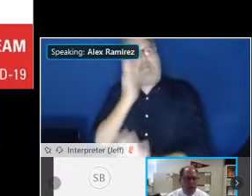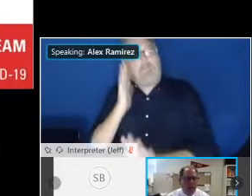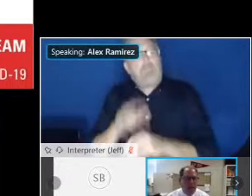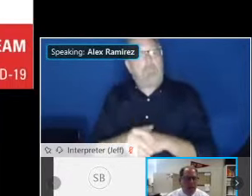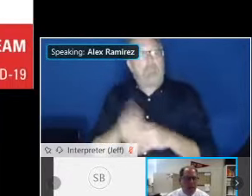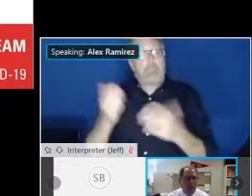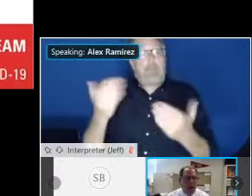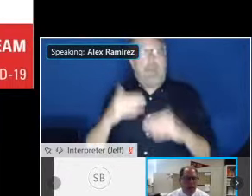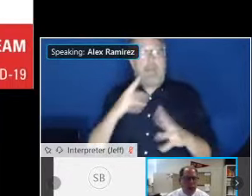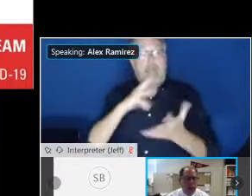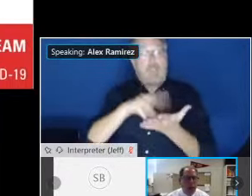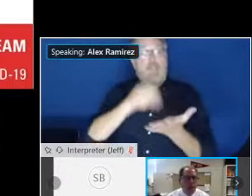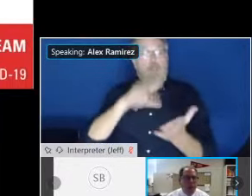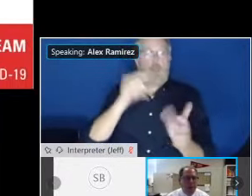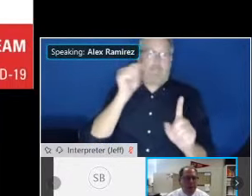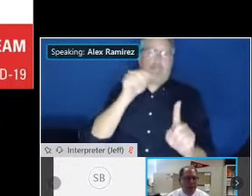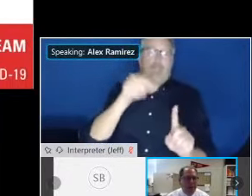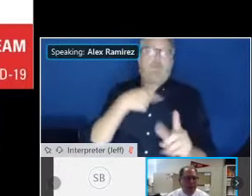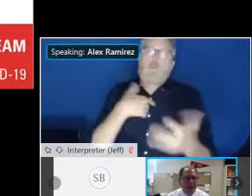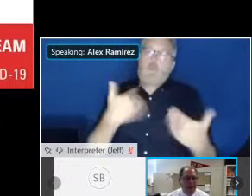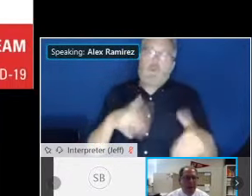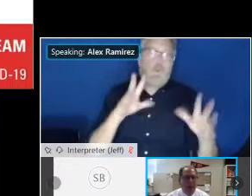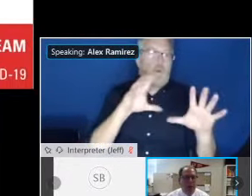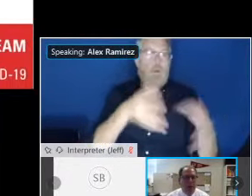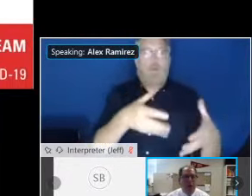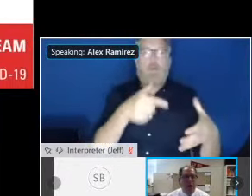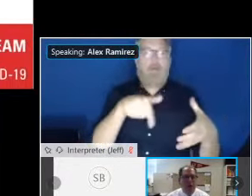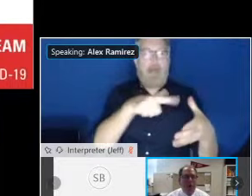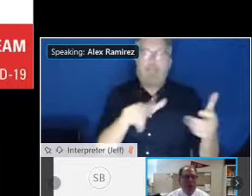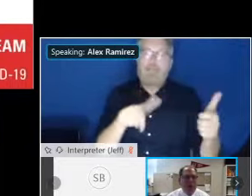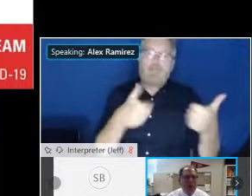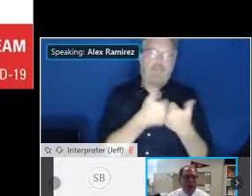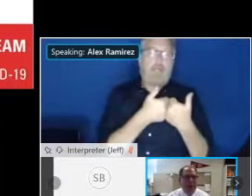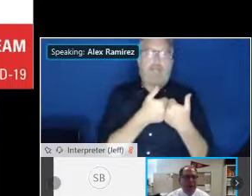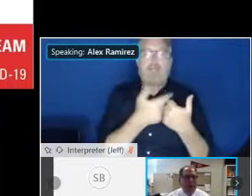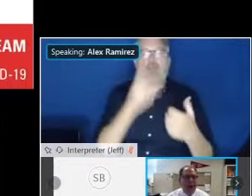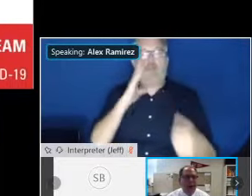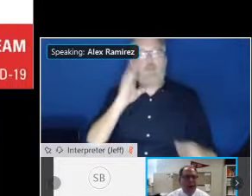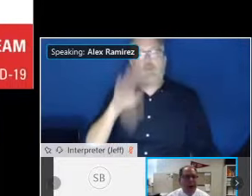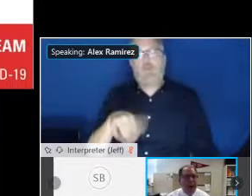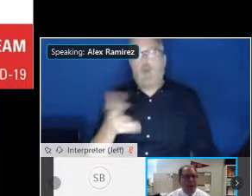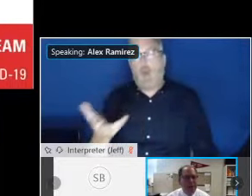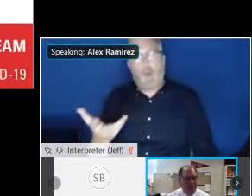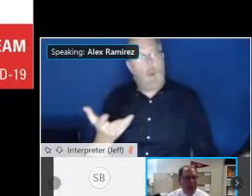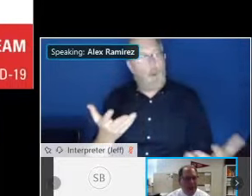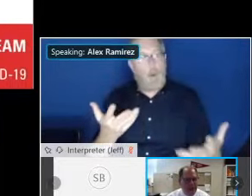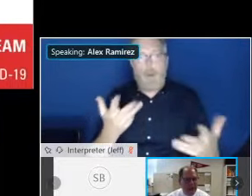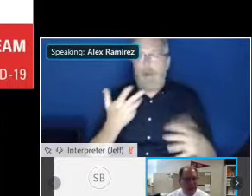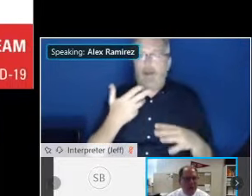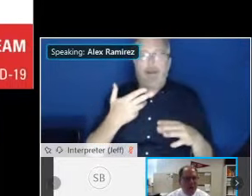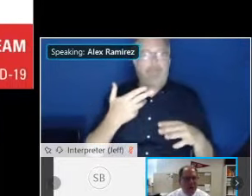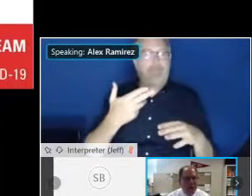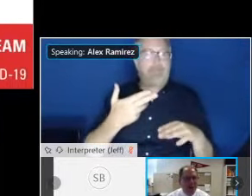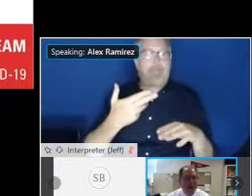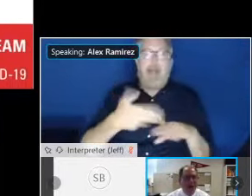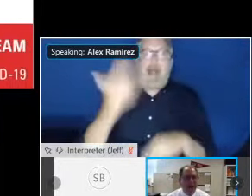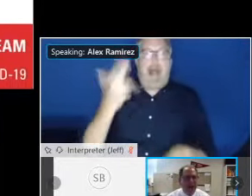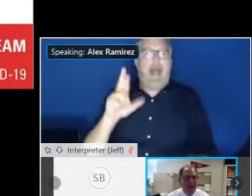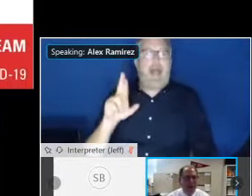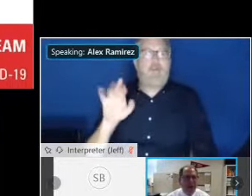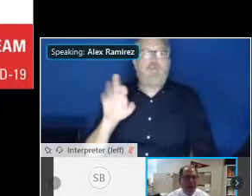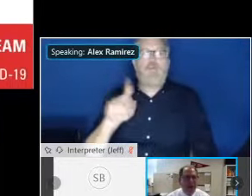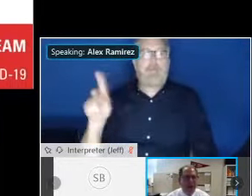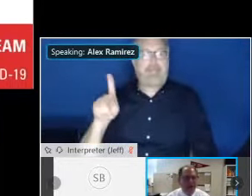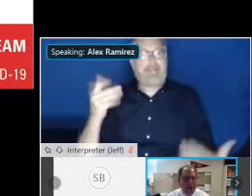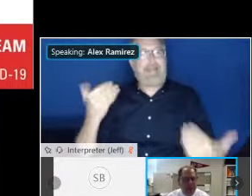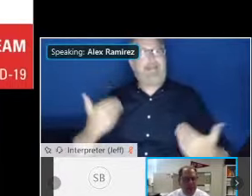our challenges. Our students are a population that are all known to be on a high risk behavior. They're young and